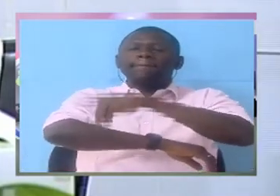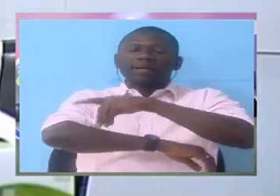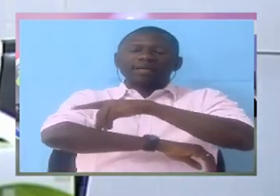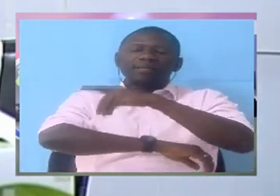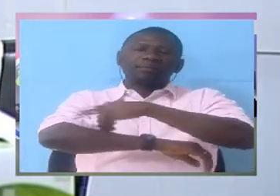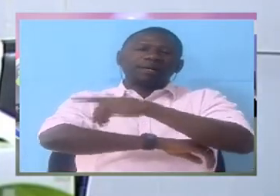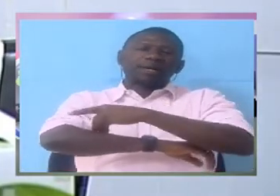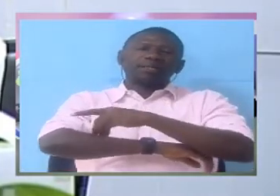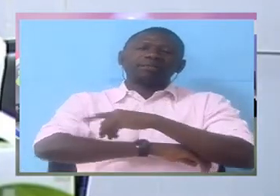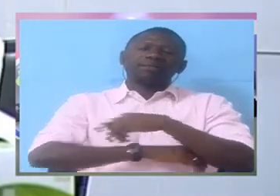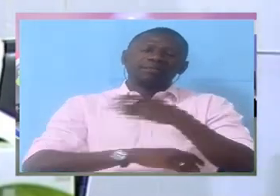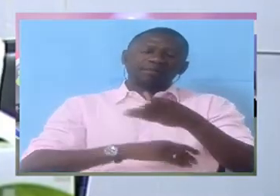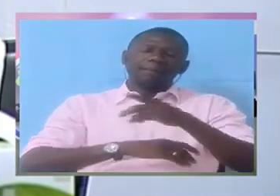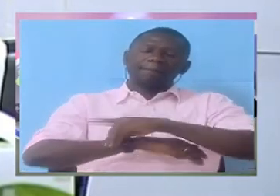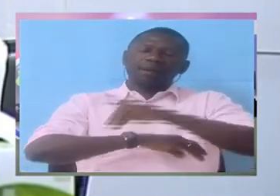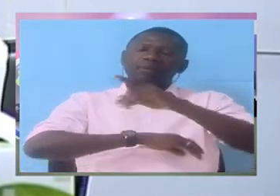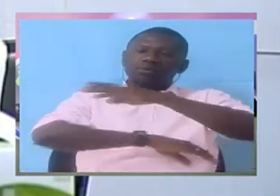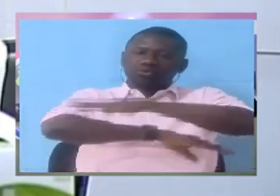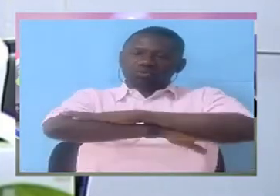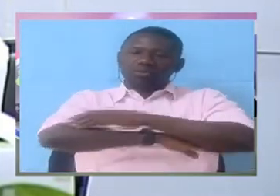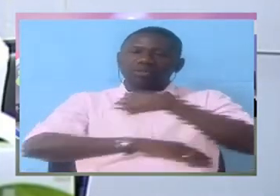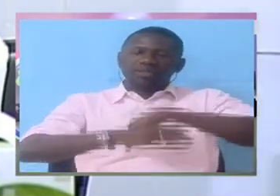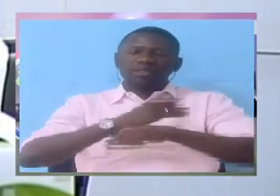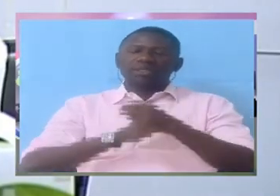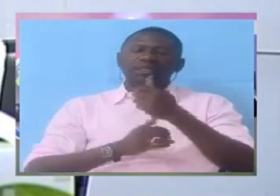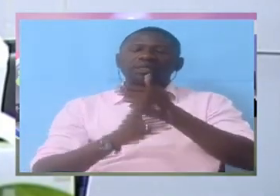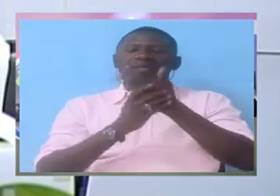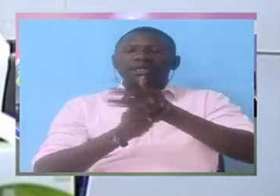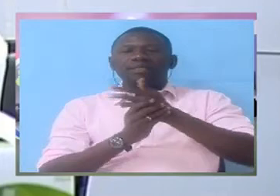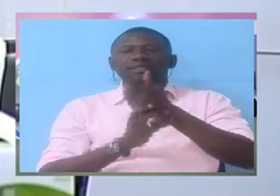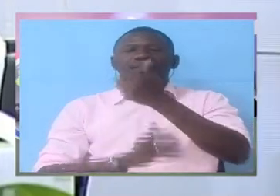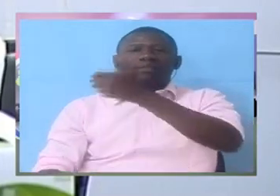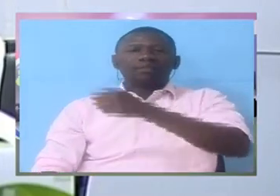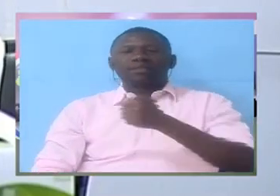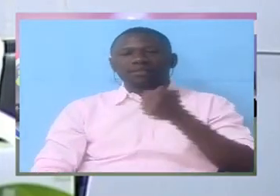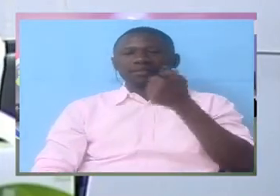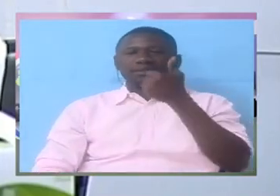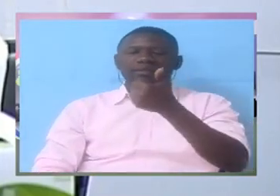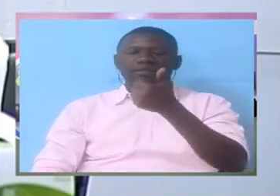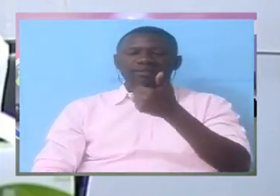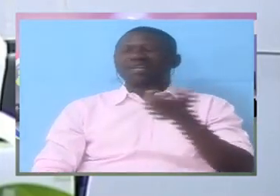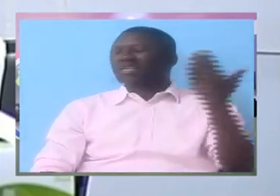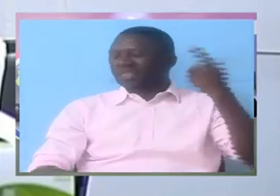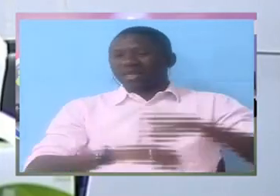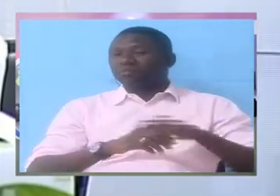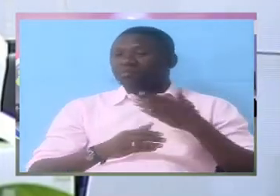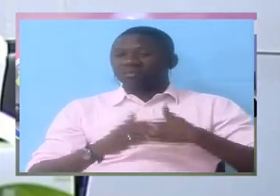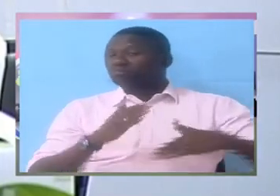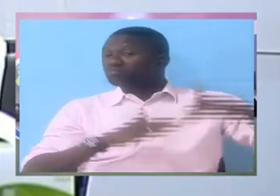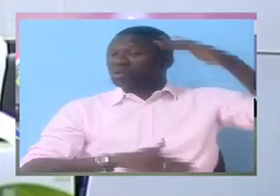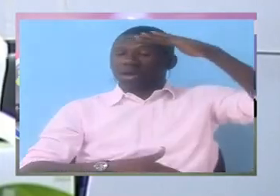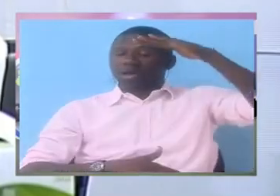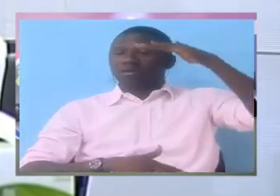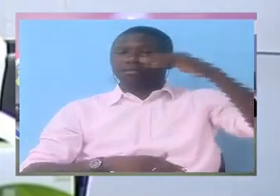1966. 1966 sangokono. Yeah, but at the time I was almost over age. That was